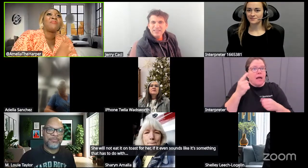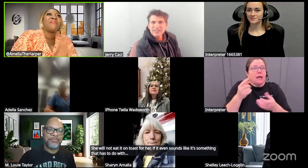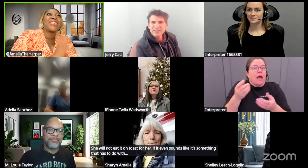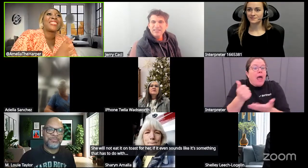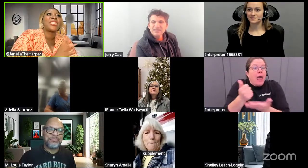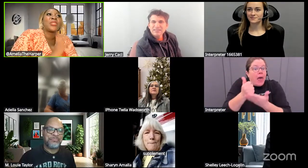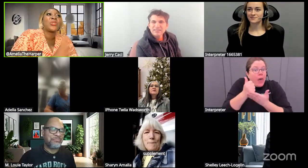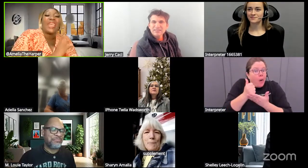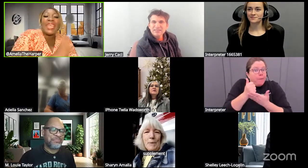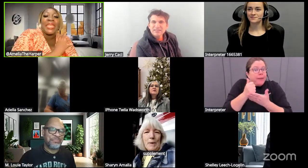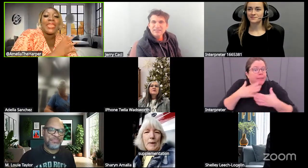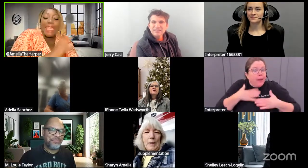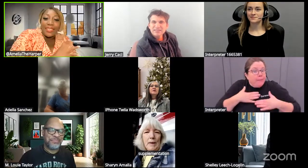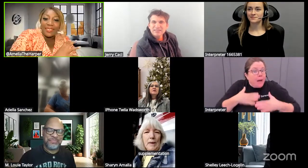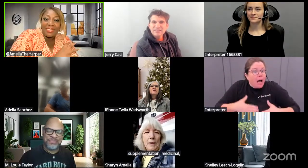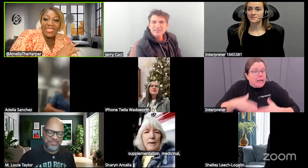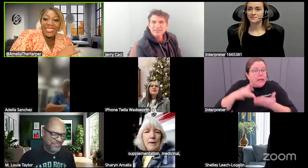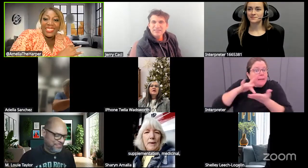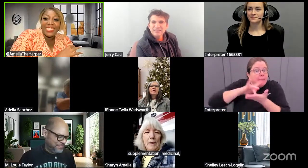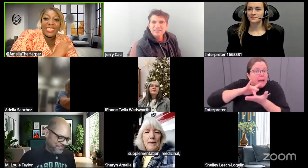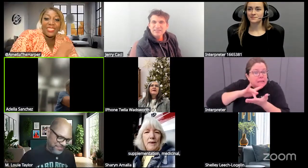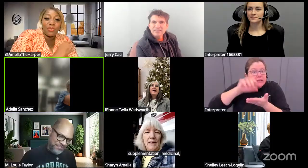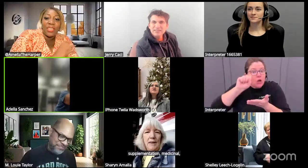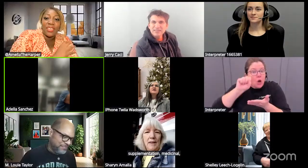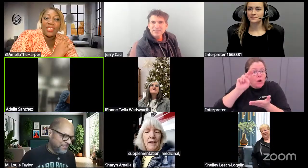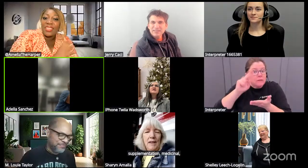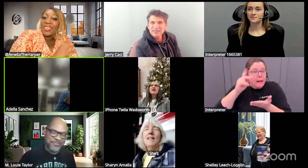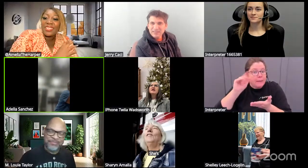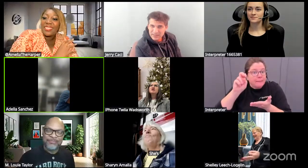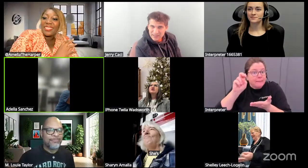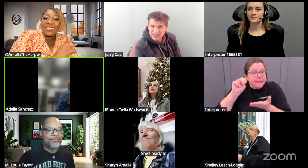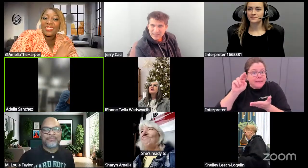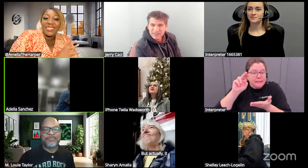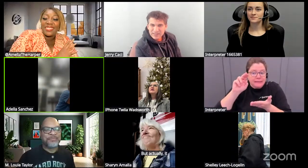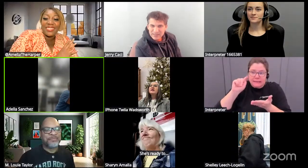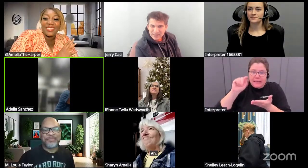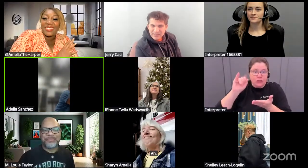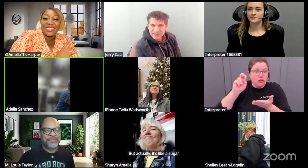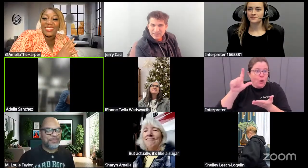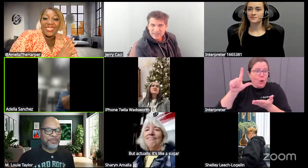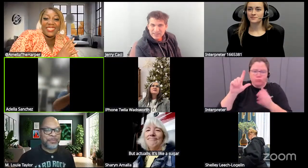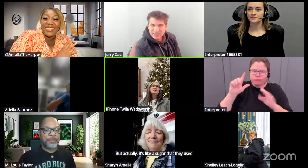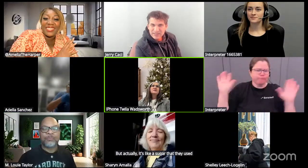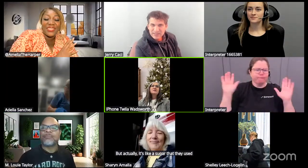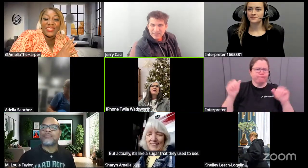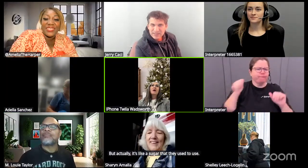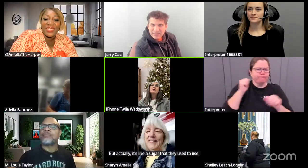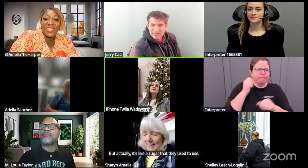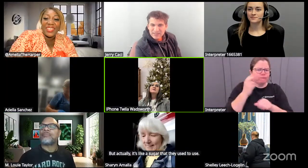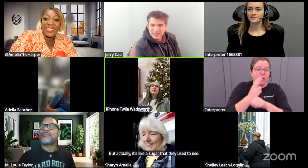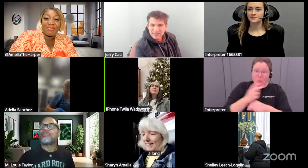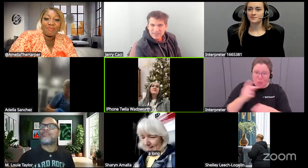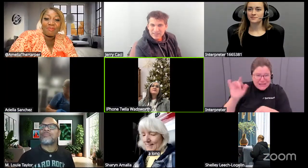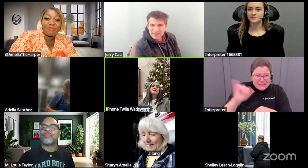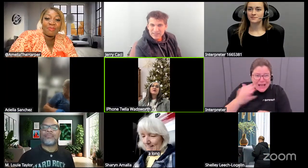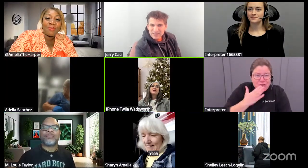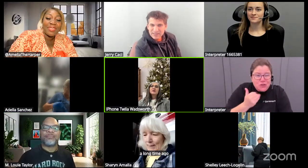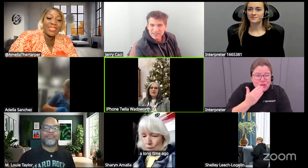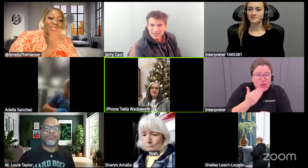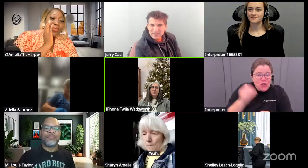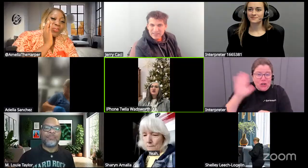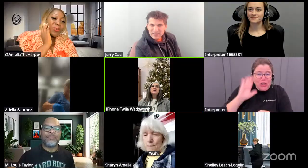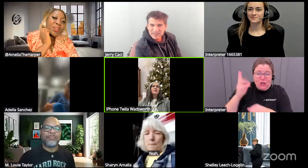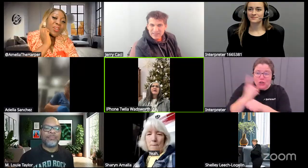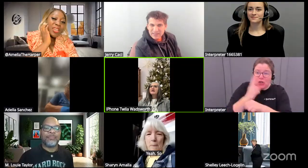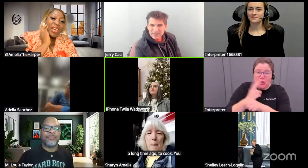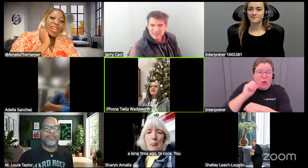supplementation, medicinal, anything, But she's ready actually, to. it's like a sugar that they used to use a long time Yeah. ago to Where cook. do you We